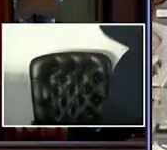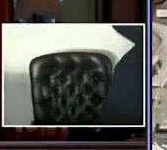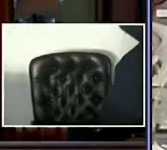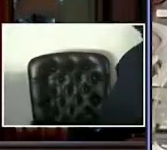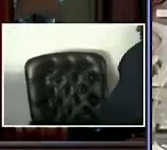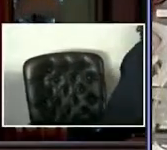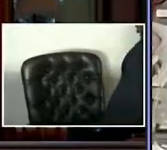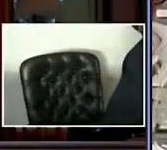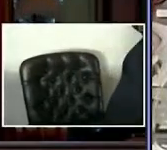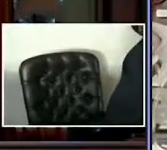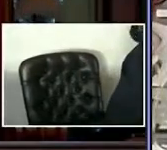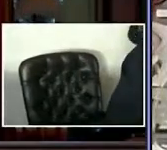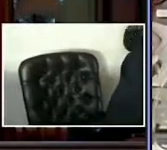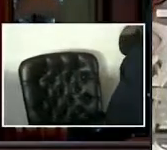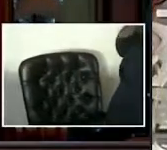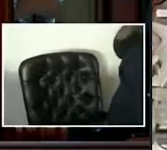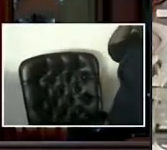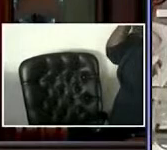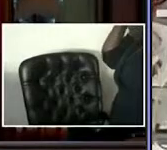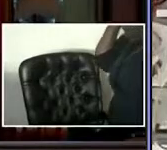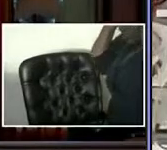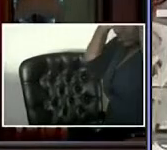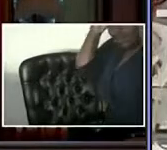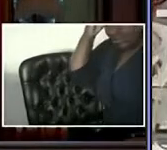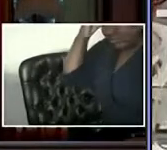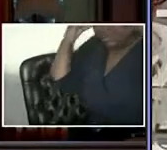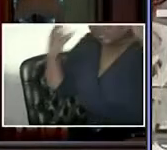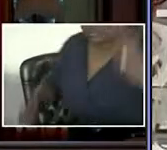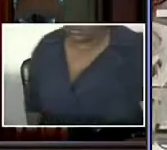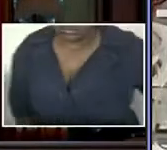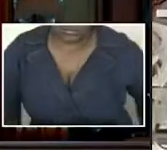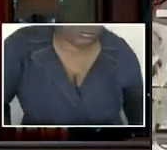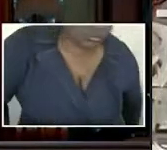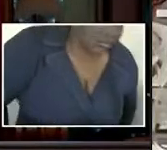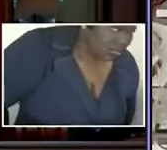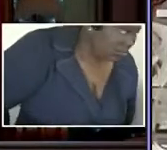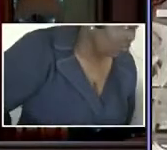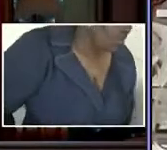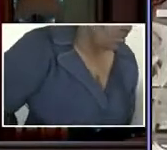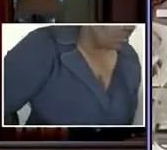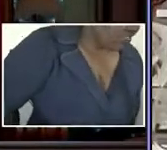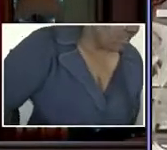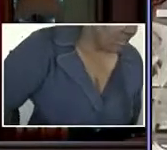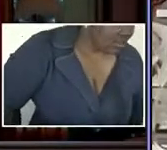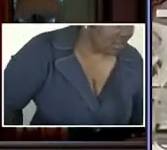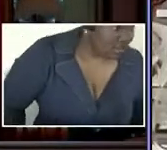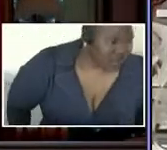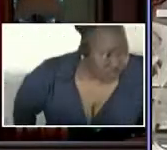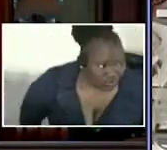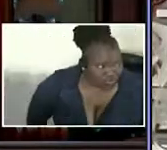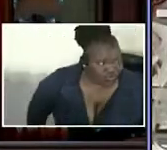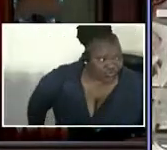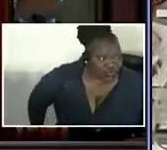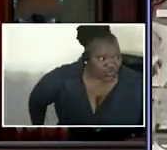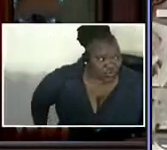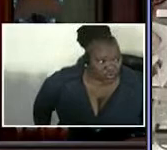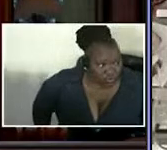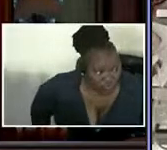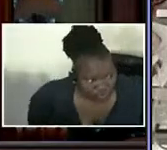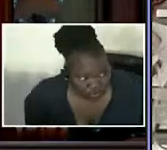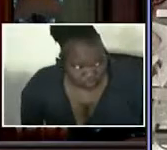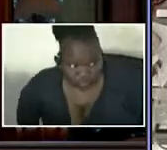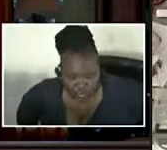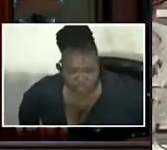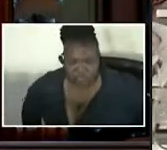with our speakers list for three minutes he's the honorable member from the minority